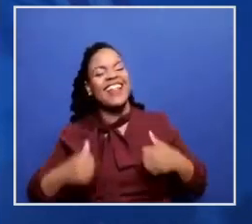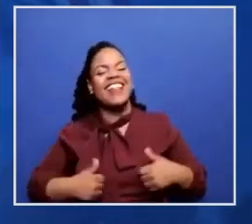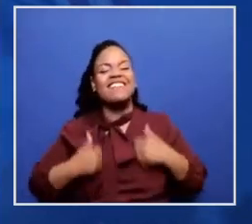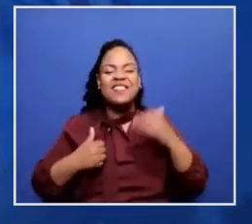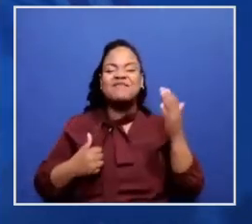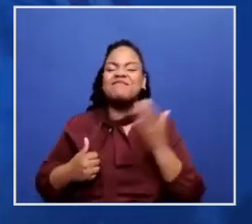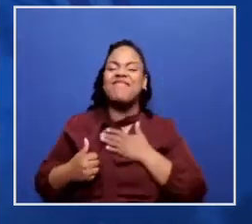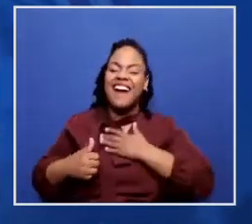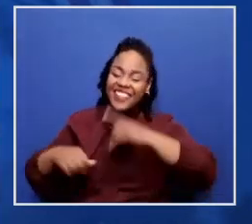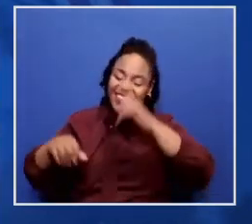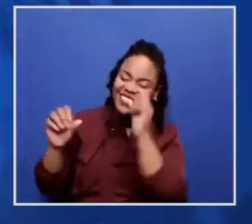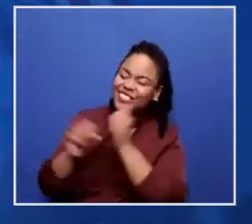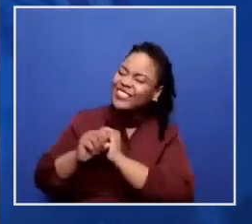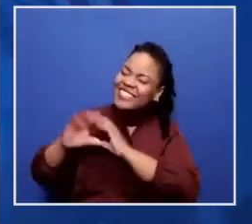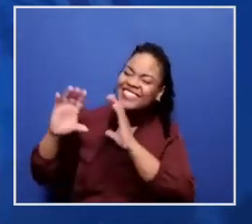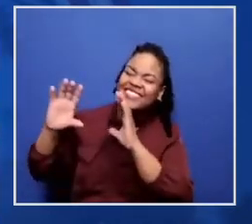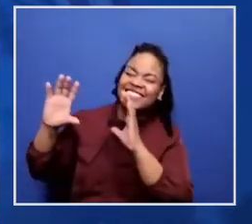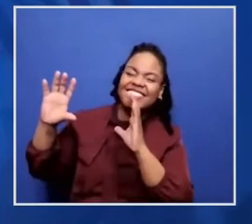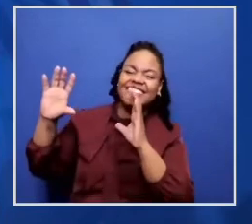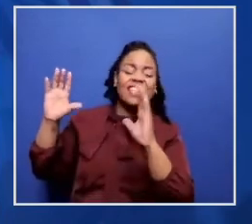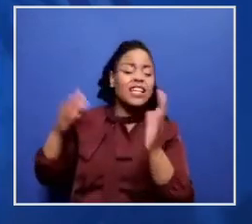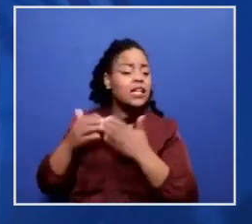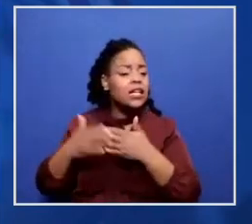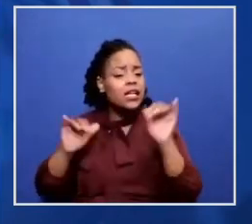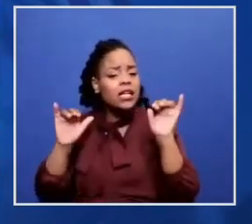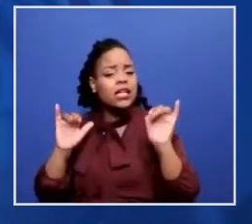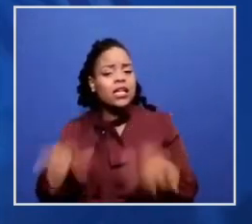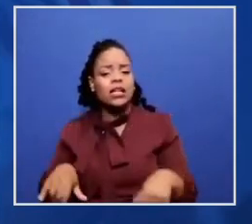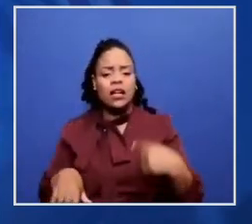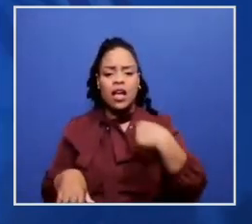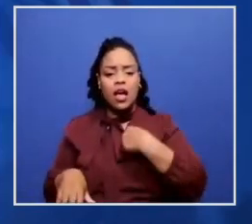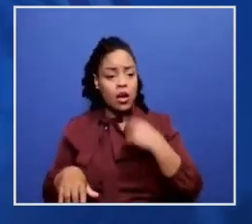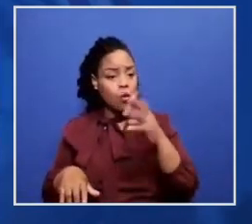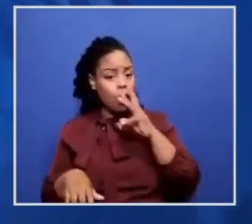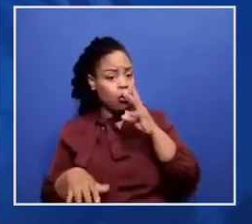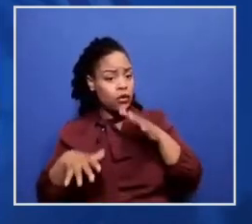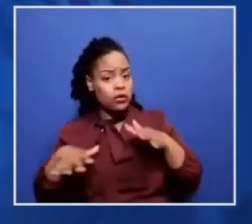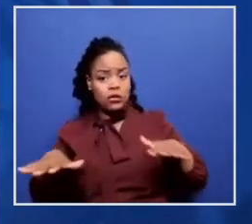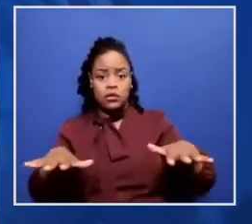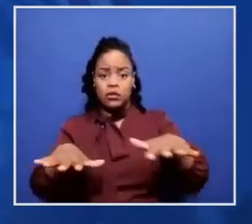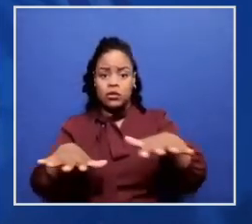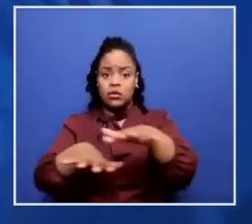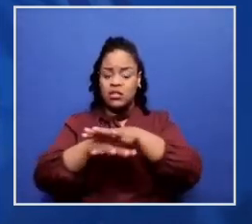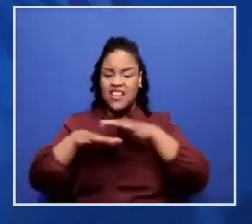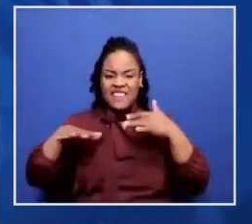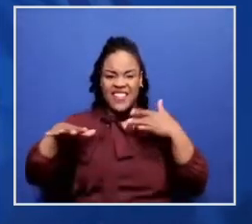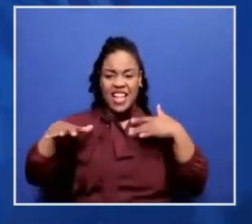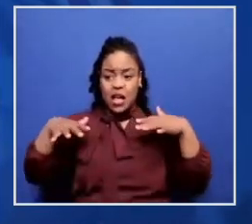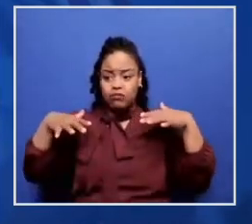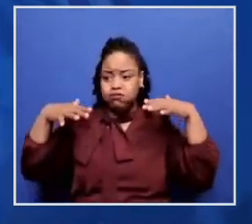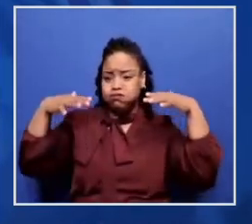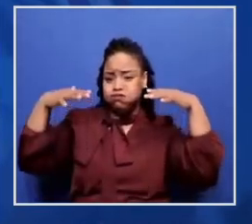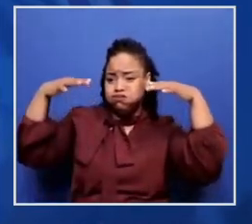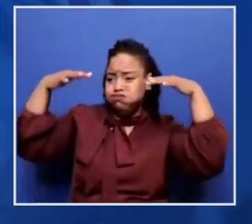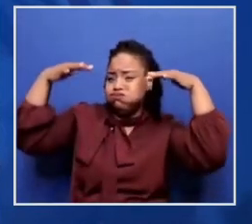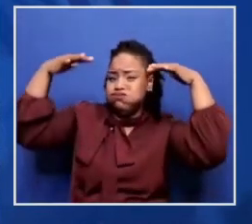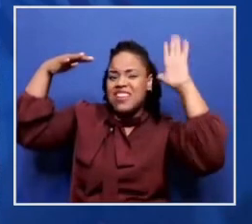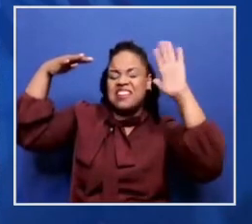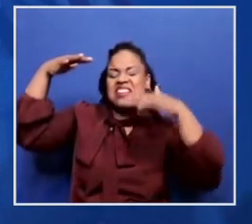Now, even when the floods rush round to drown me, I just hold my breath and pray, let me live my